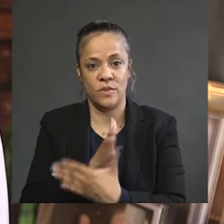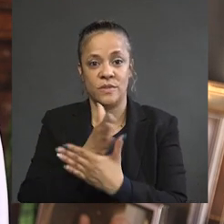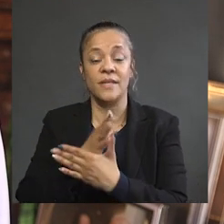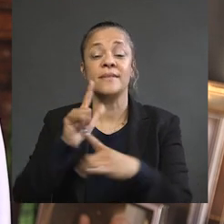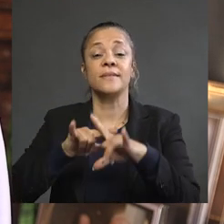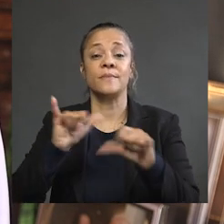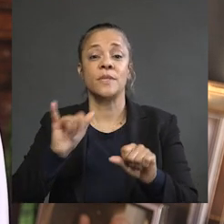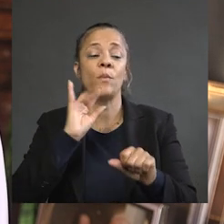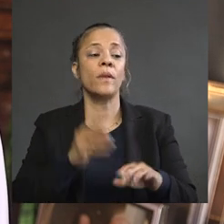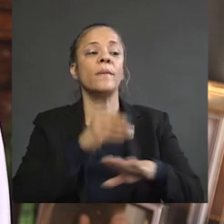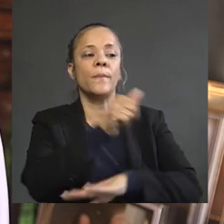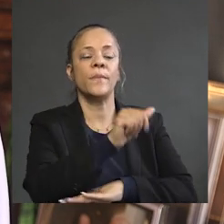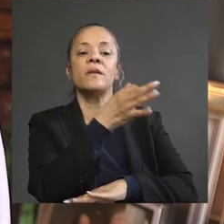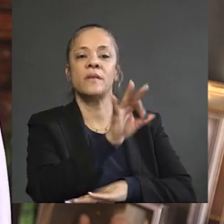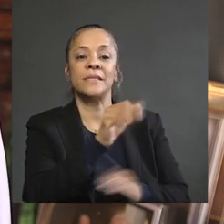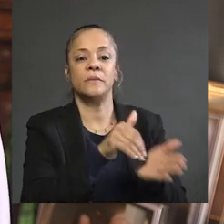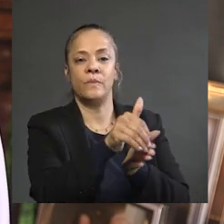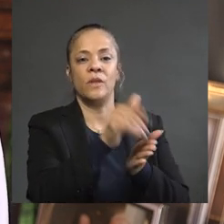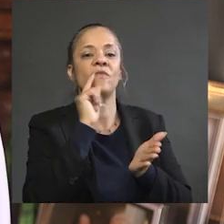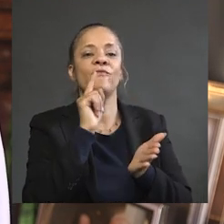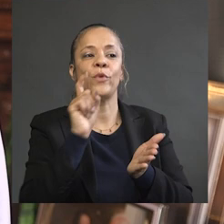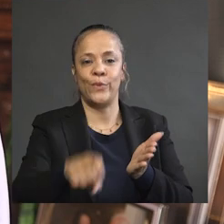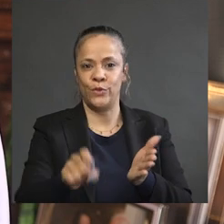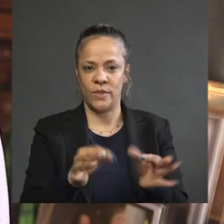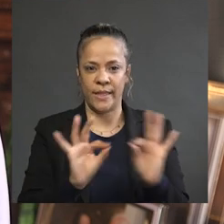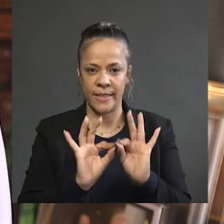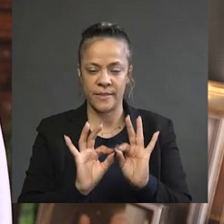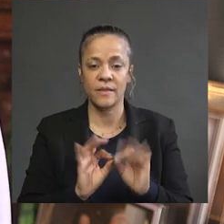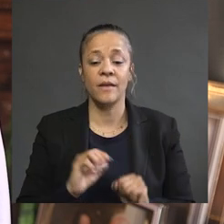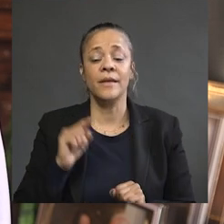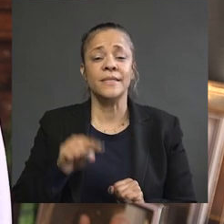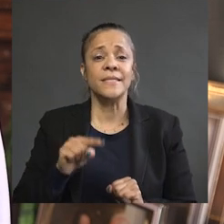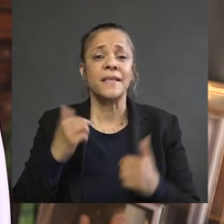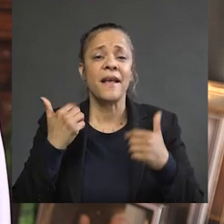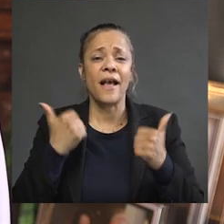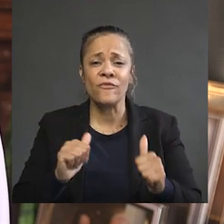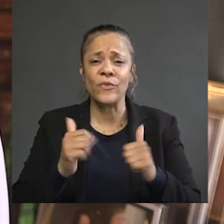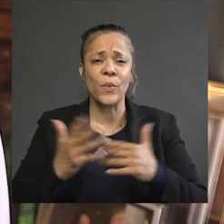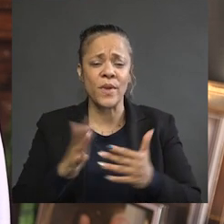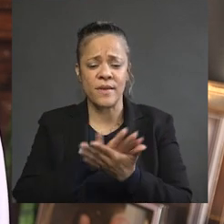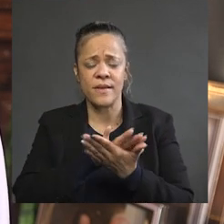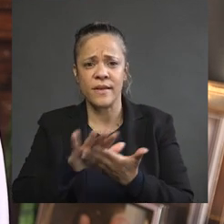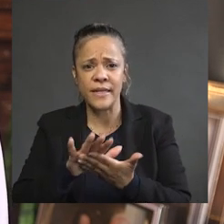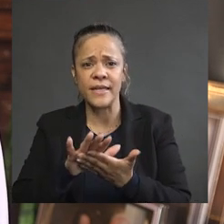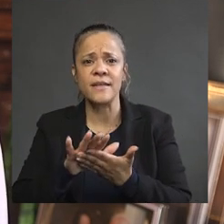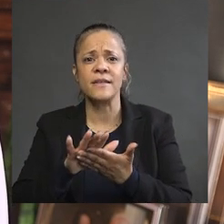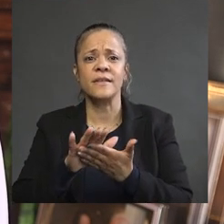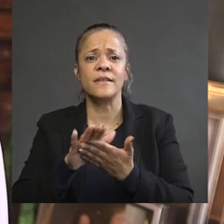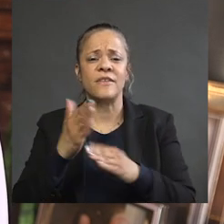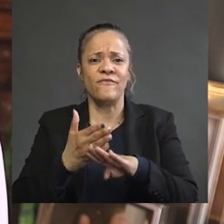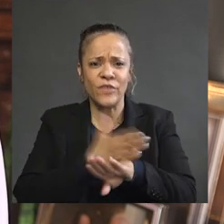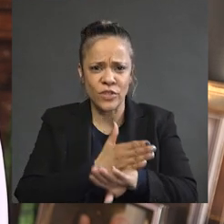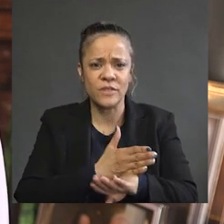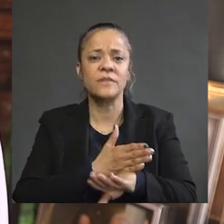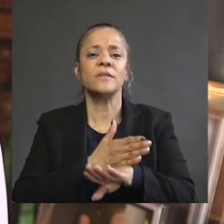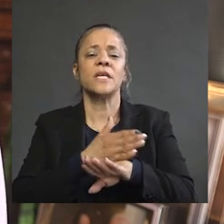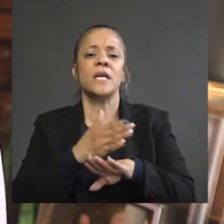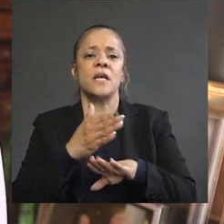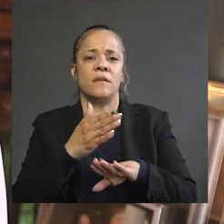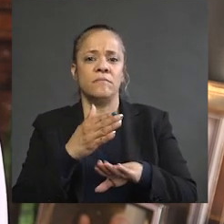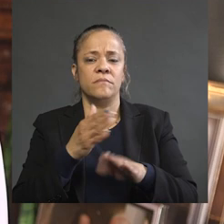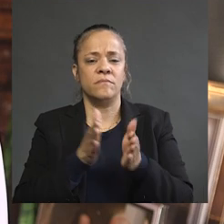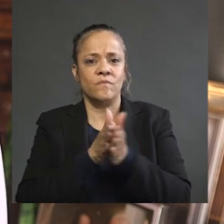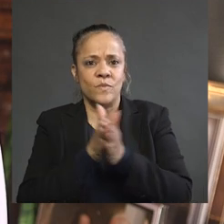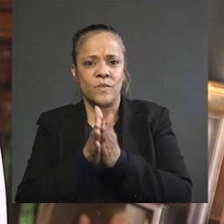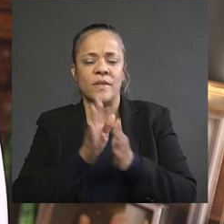over $19 million in urgent capital needs. Our efforts to create a clean and efficient energy infrastructure will not only